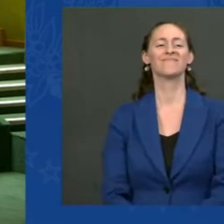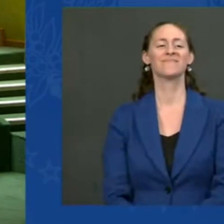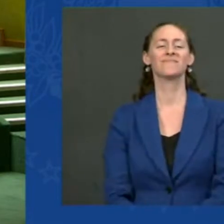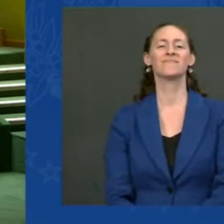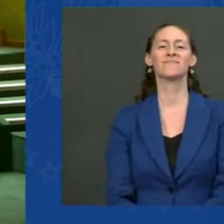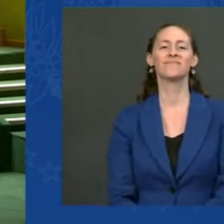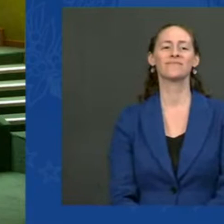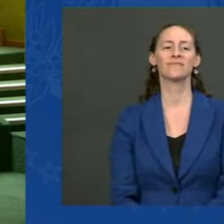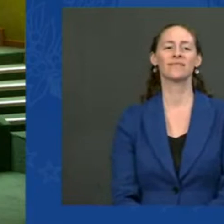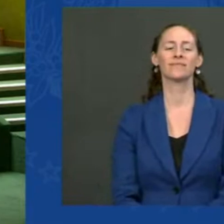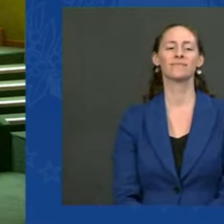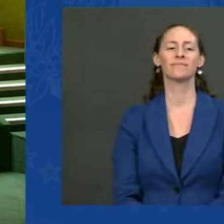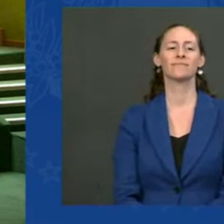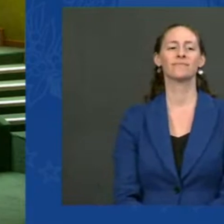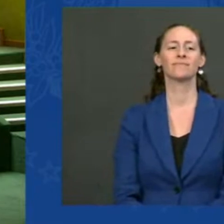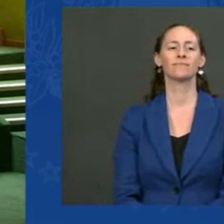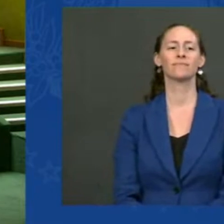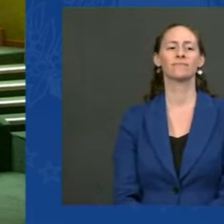him to address the Assembly.